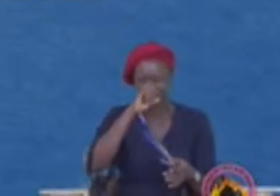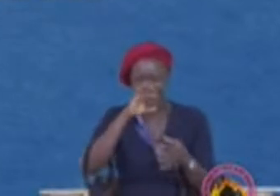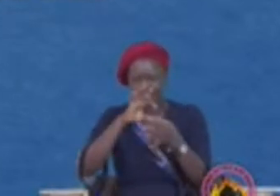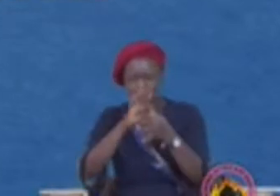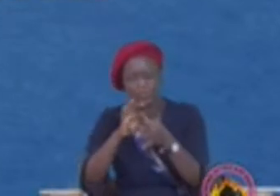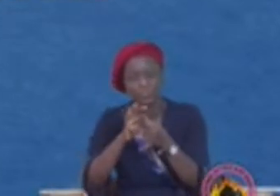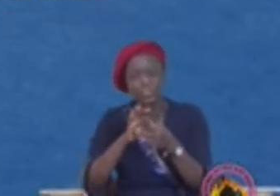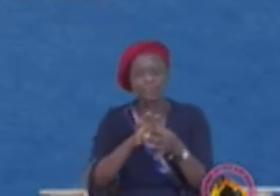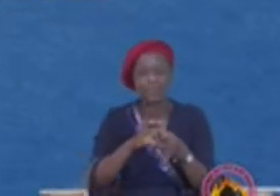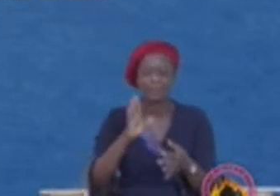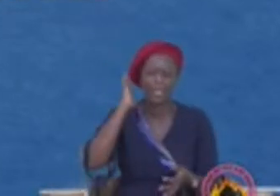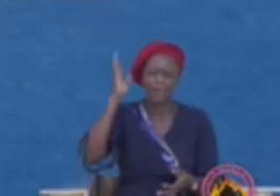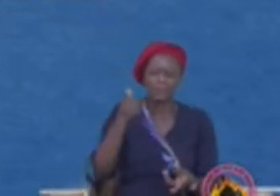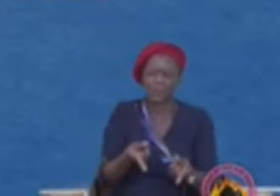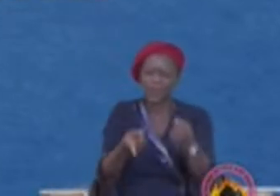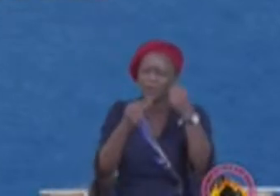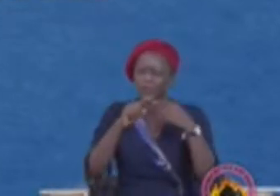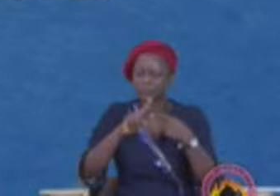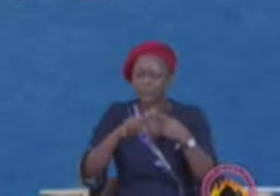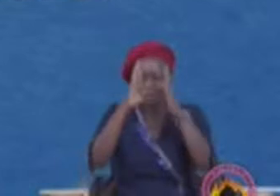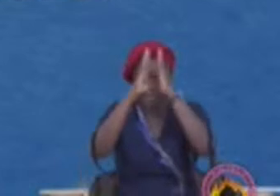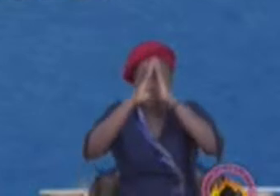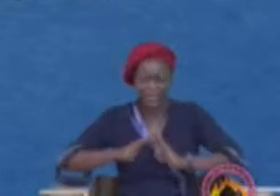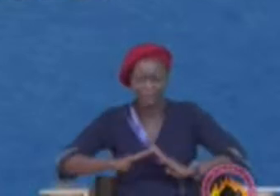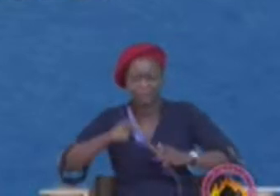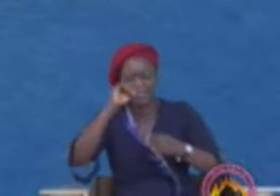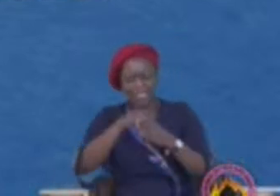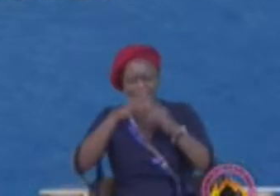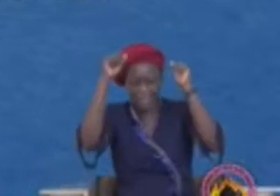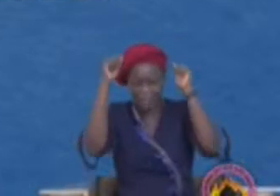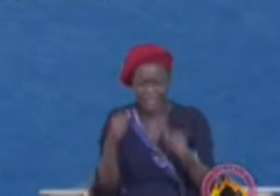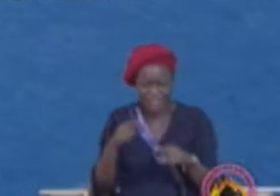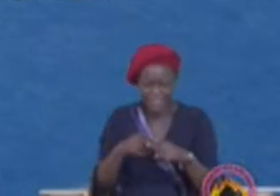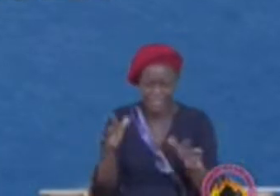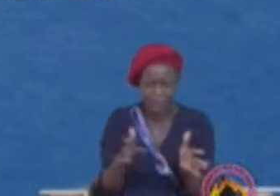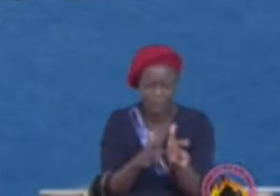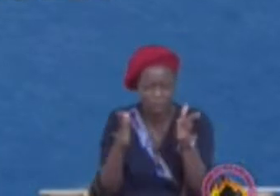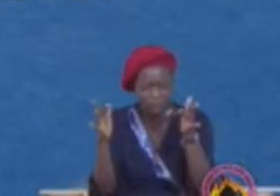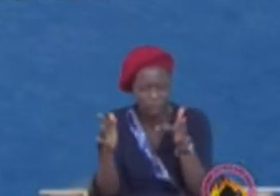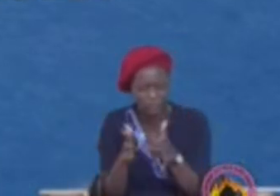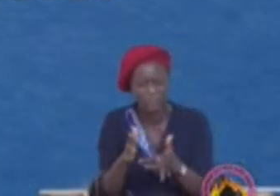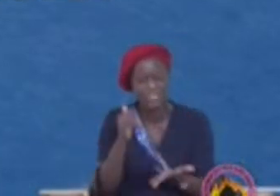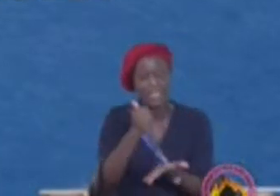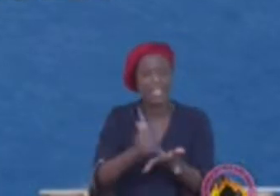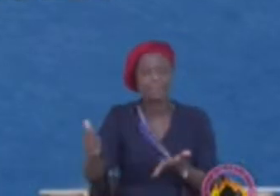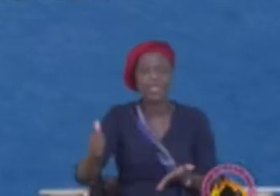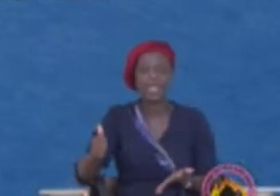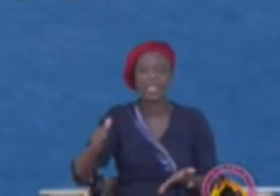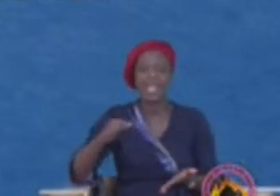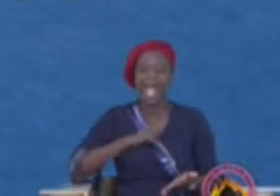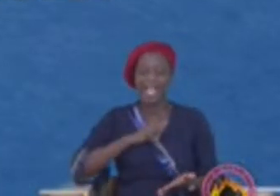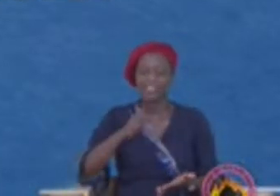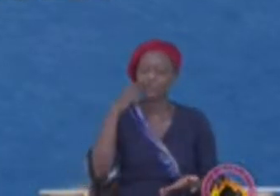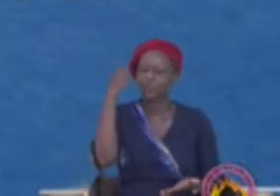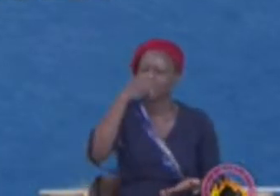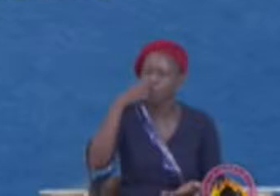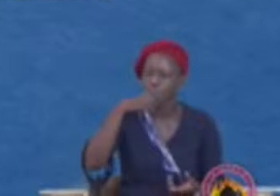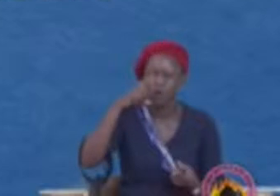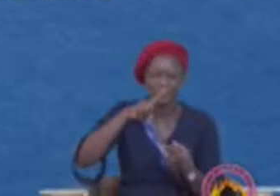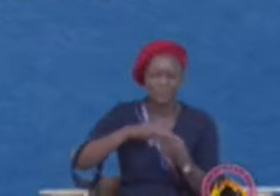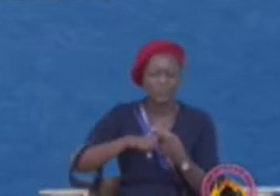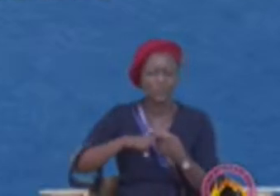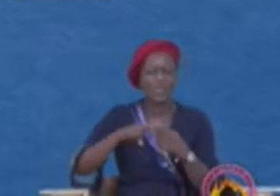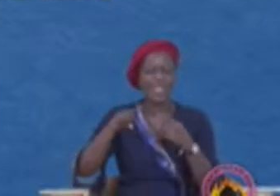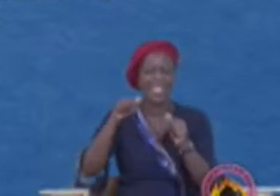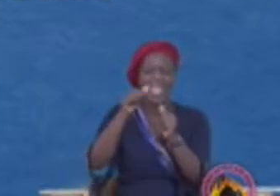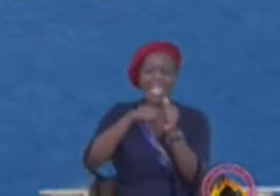infirmity. Will not come close to my camp. In the mighty name of Jesus. I speak woe unto every troublers of